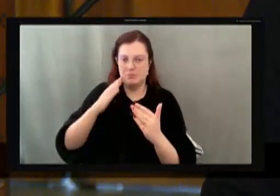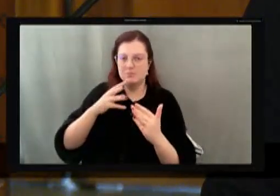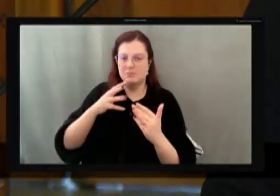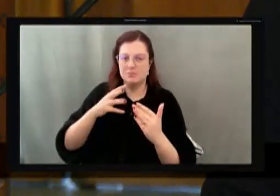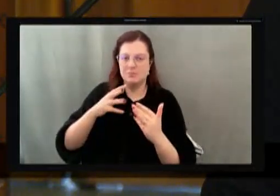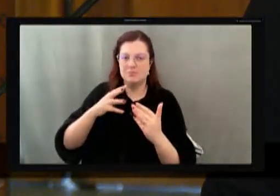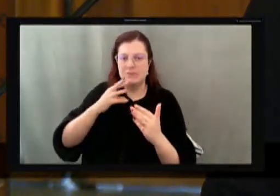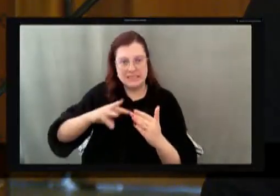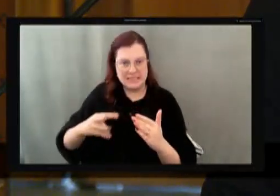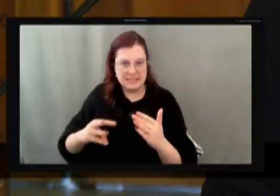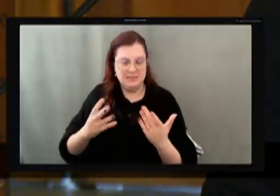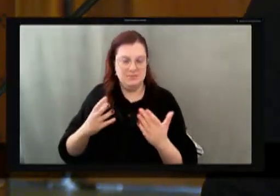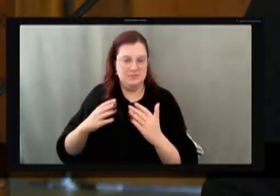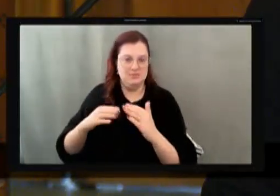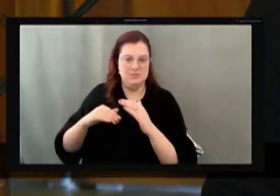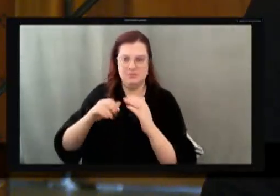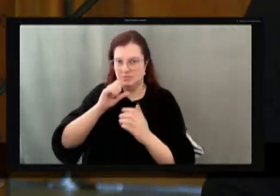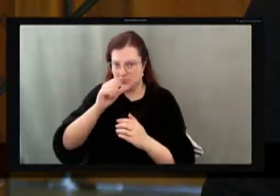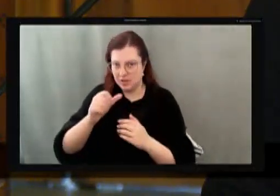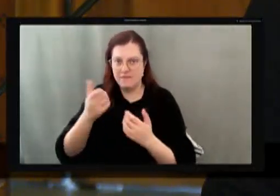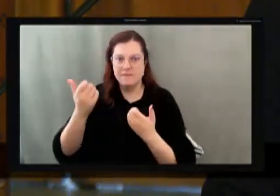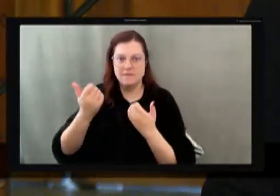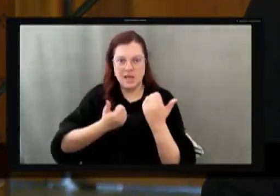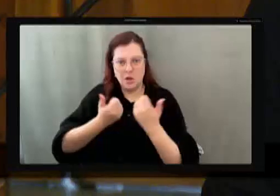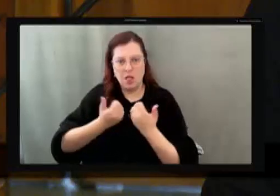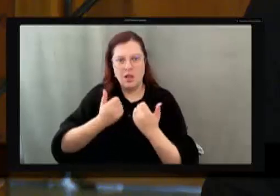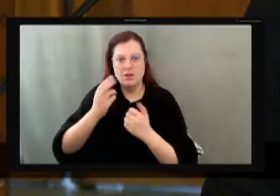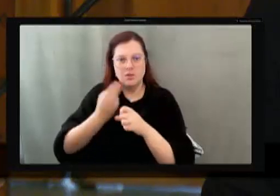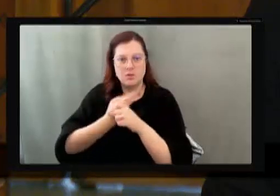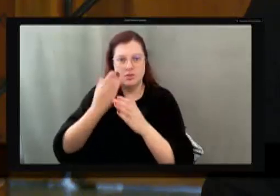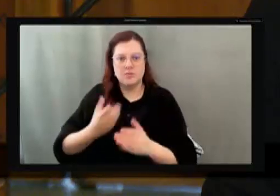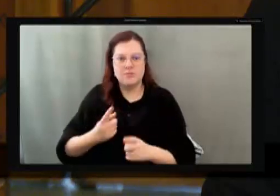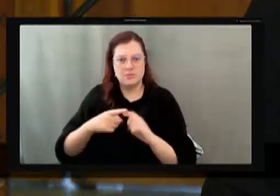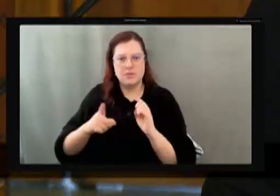And I didn't see them all